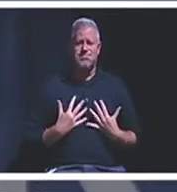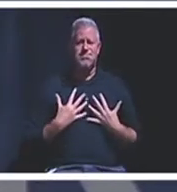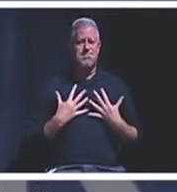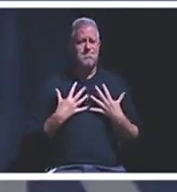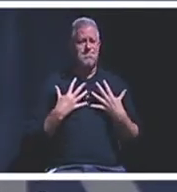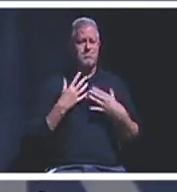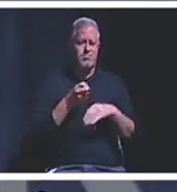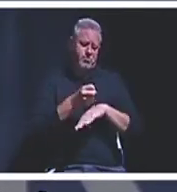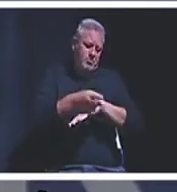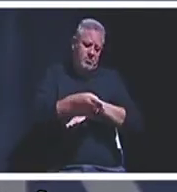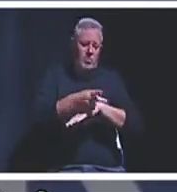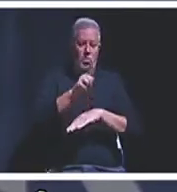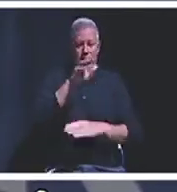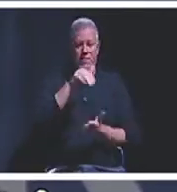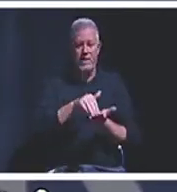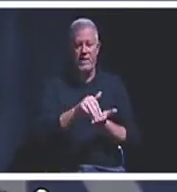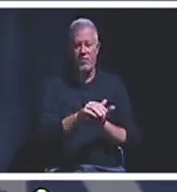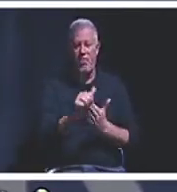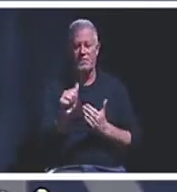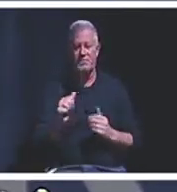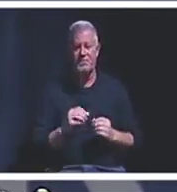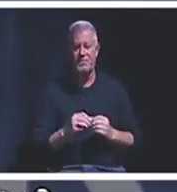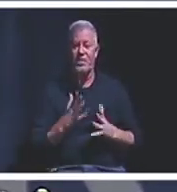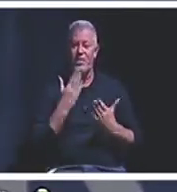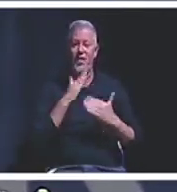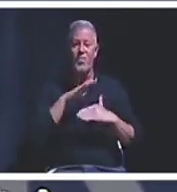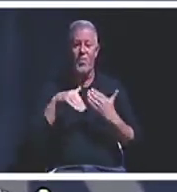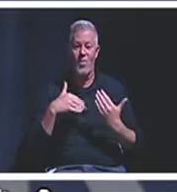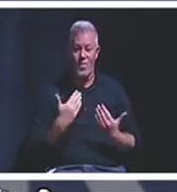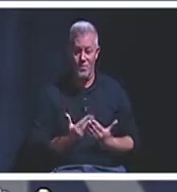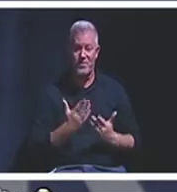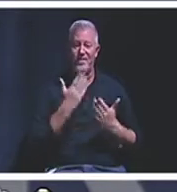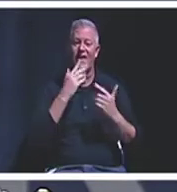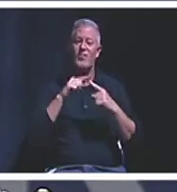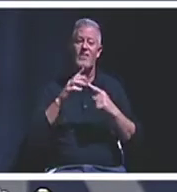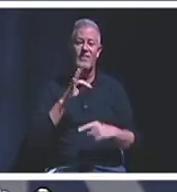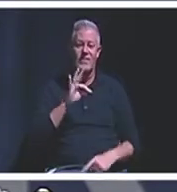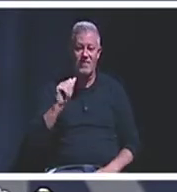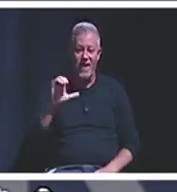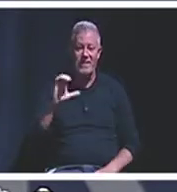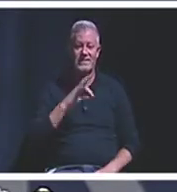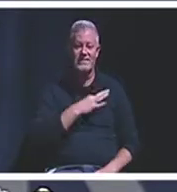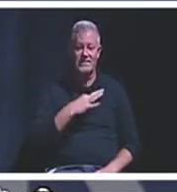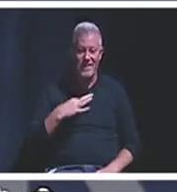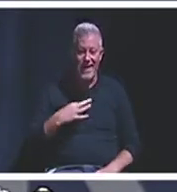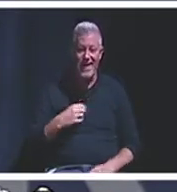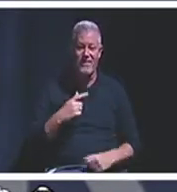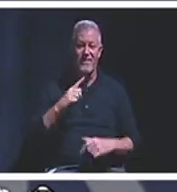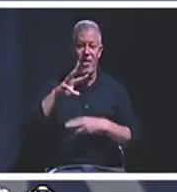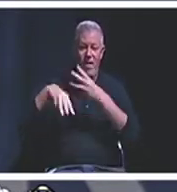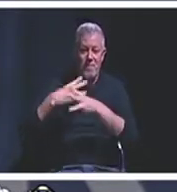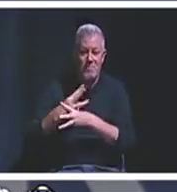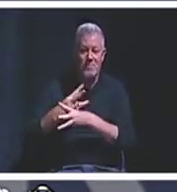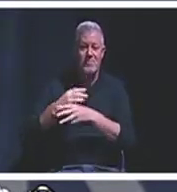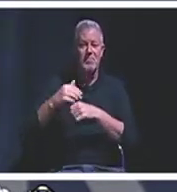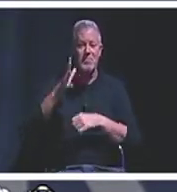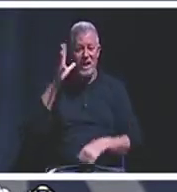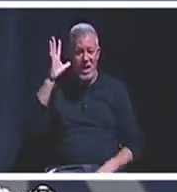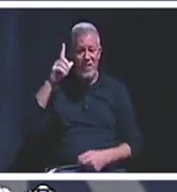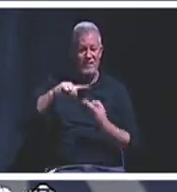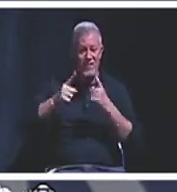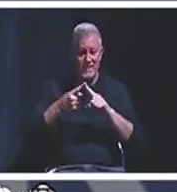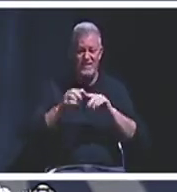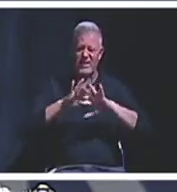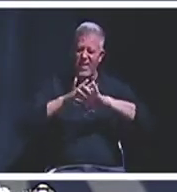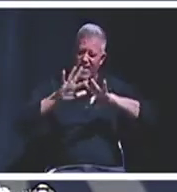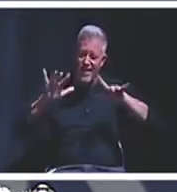million. So thank you to you all, and thank you to the faculty, staff, alumni, parents, friends,